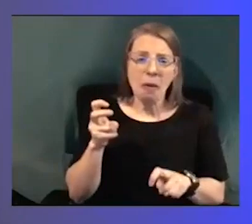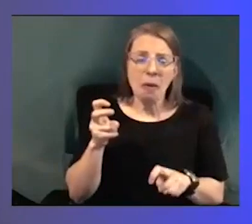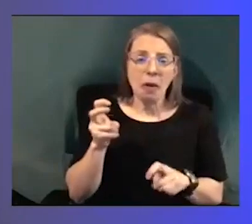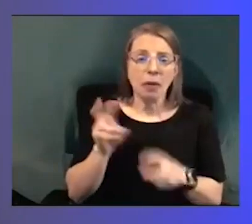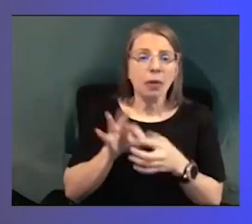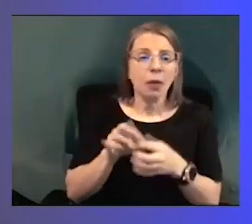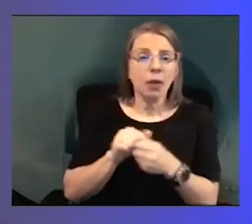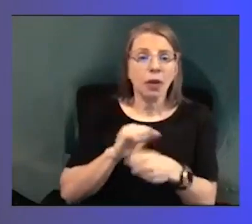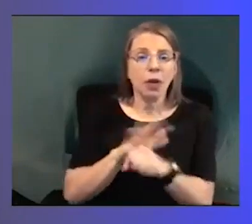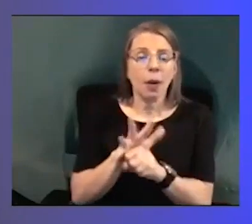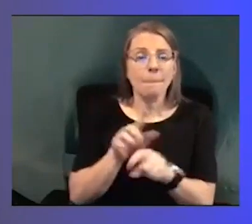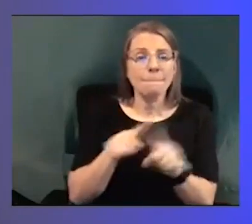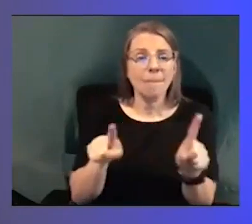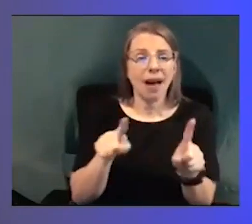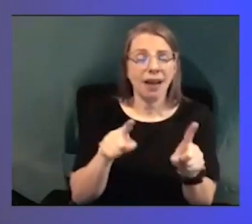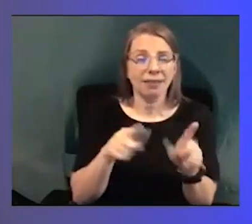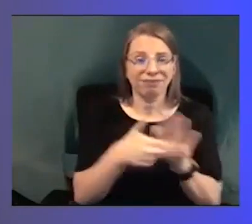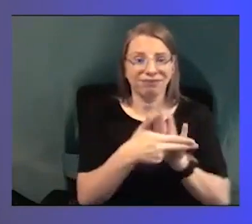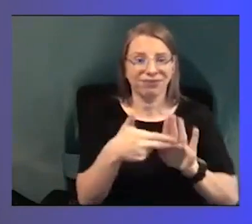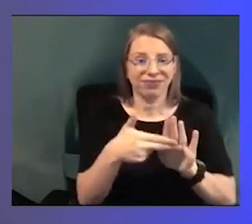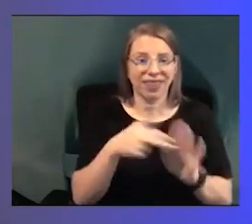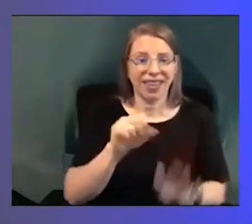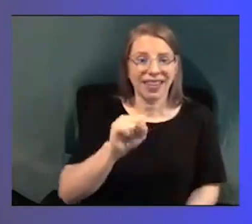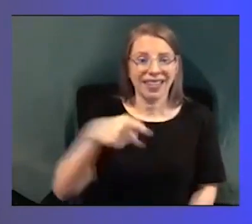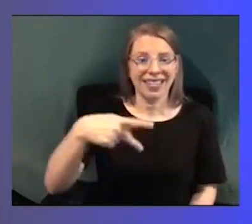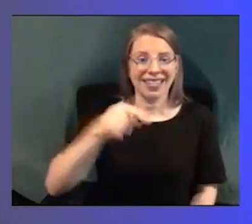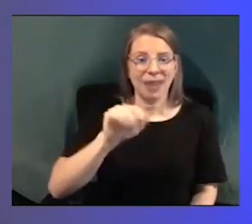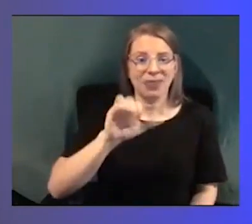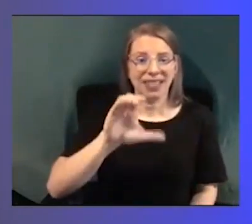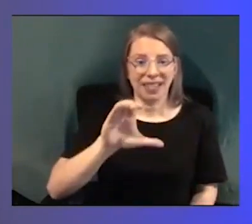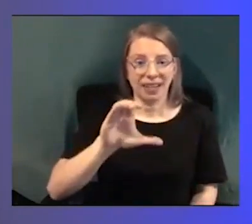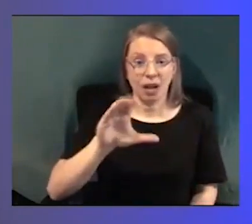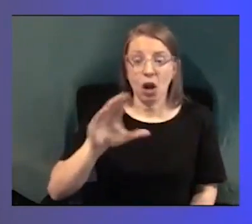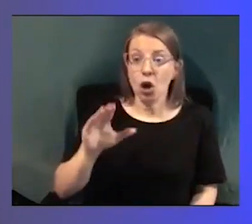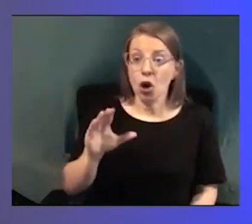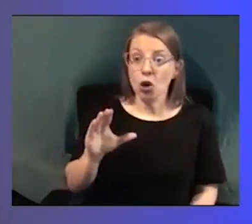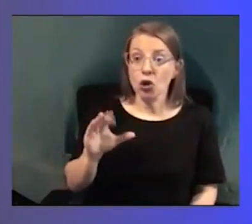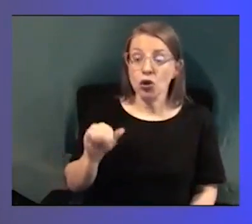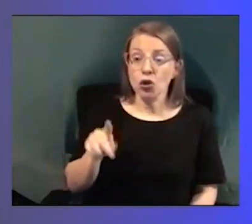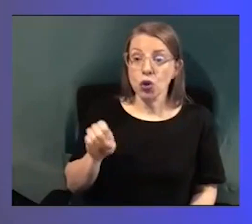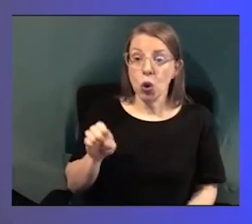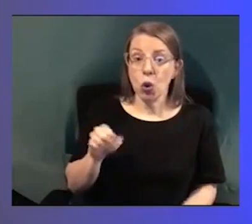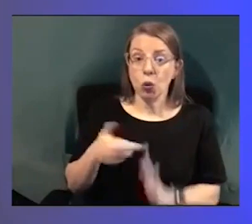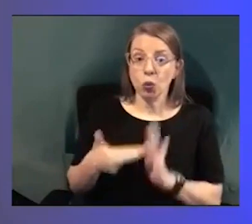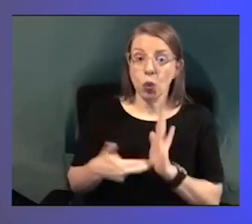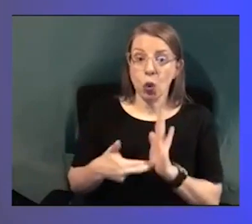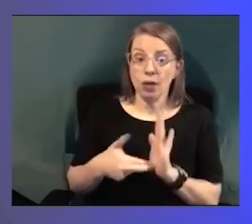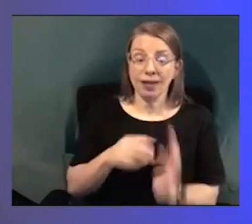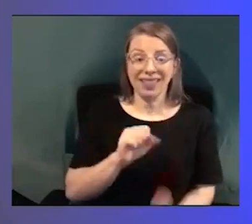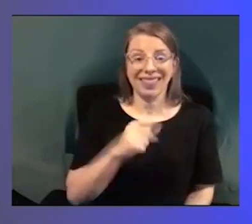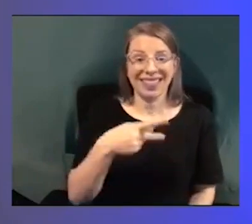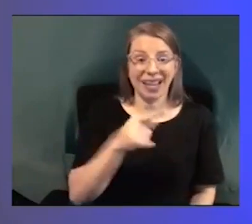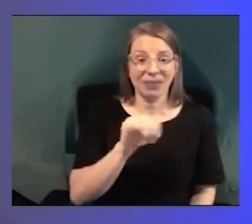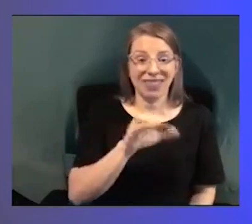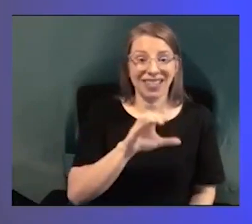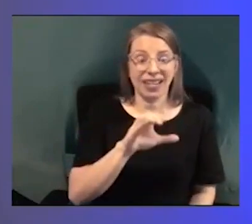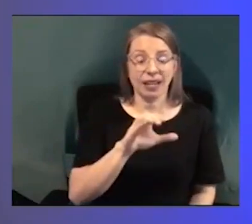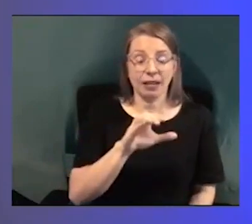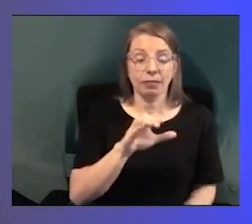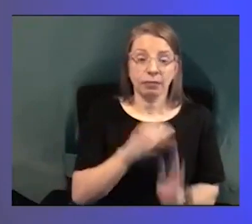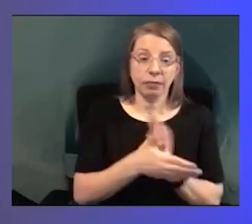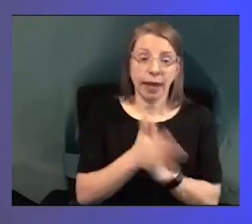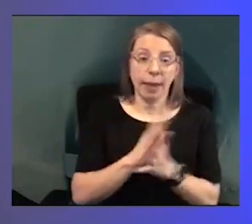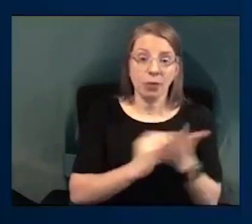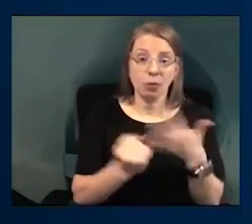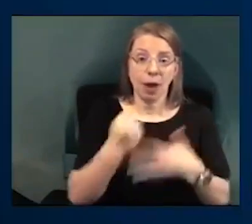septic. So when we go into those coding rules, sepsis always becomes the primary over COVID. So we've had to work our way